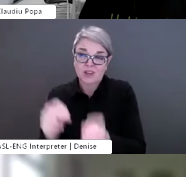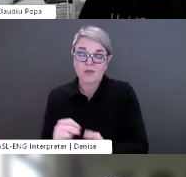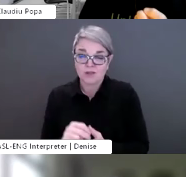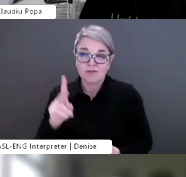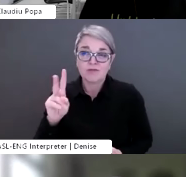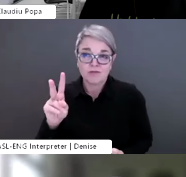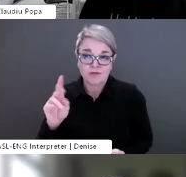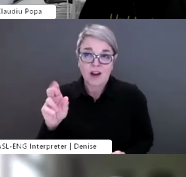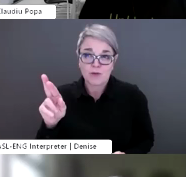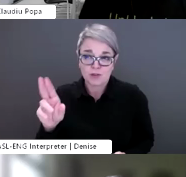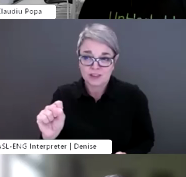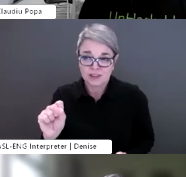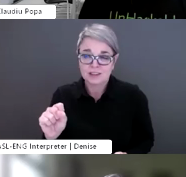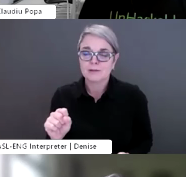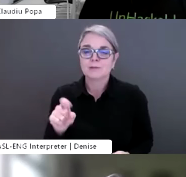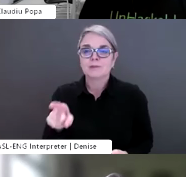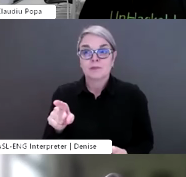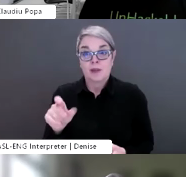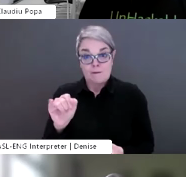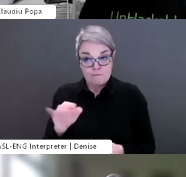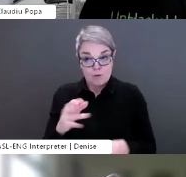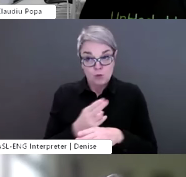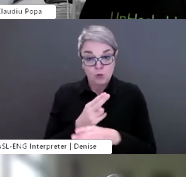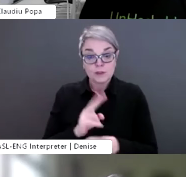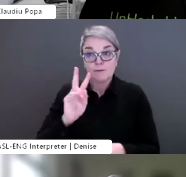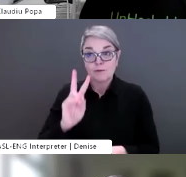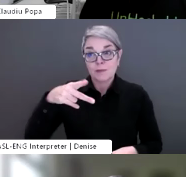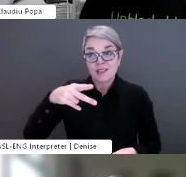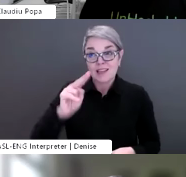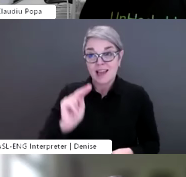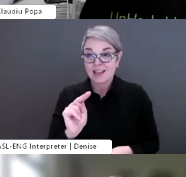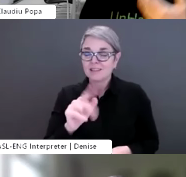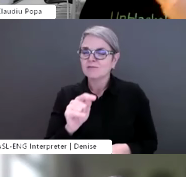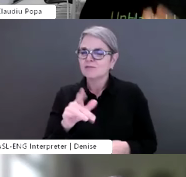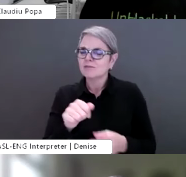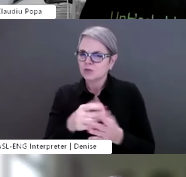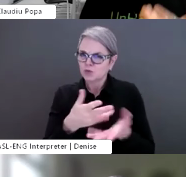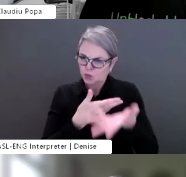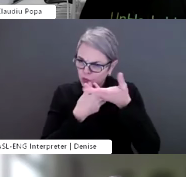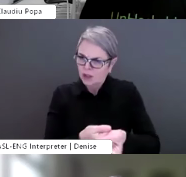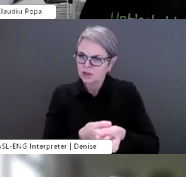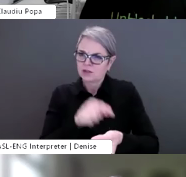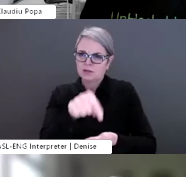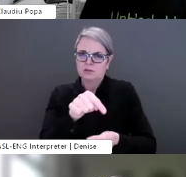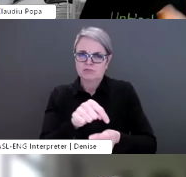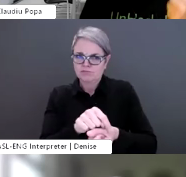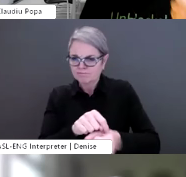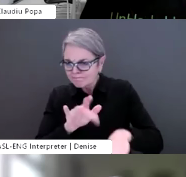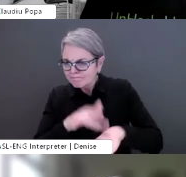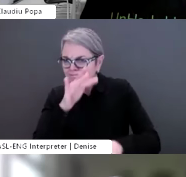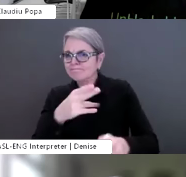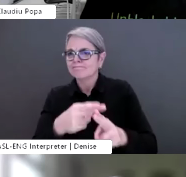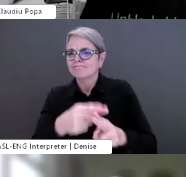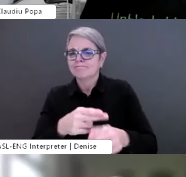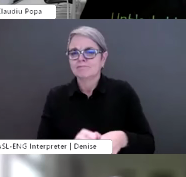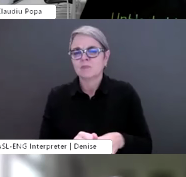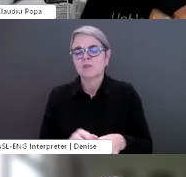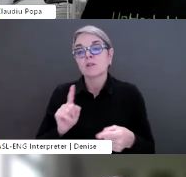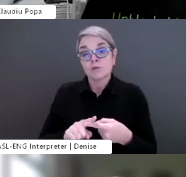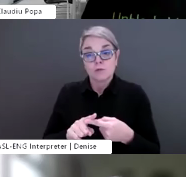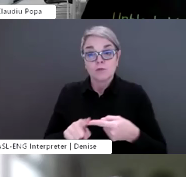is trustworthy. And so a couple of trustworthy VPN products are Proton